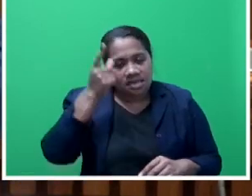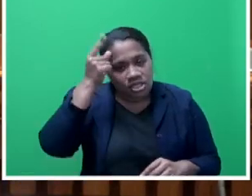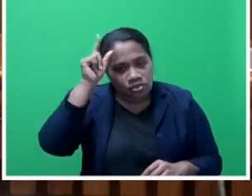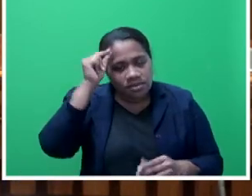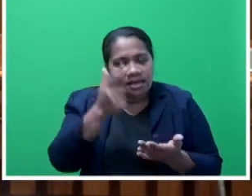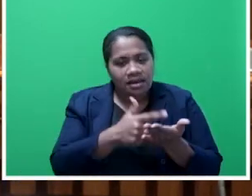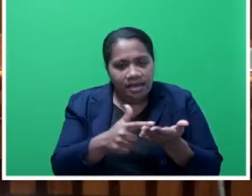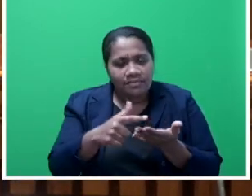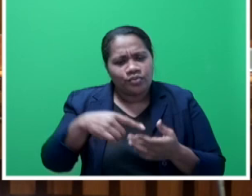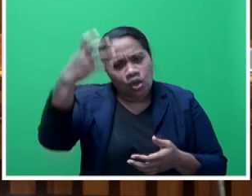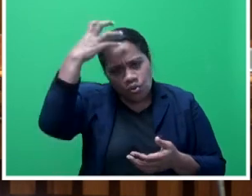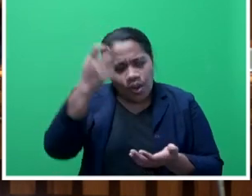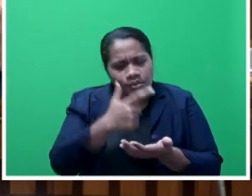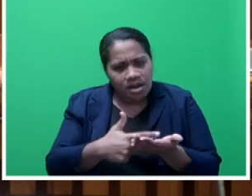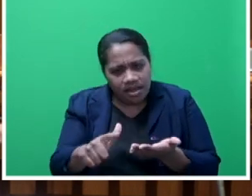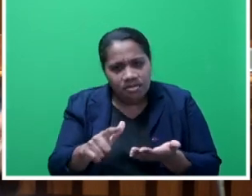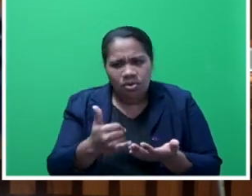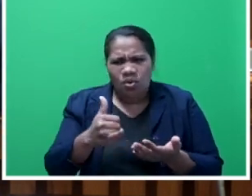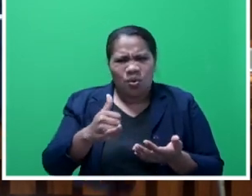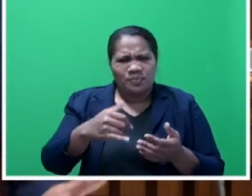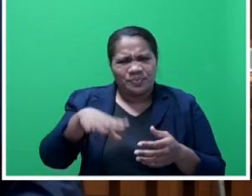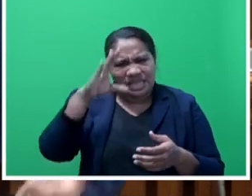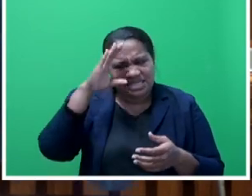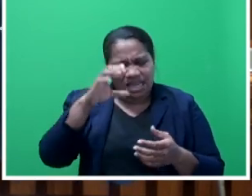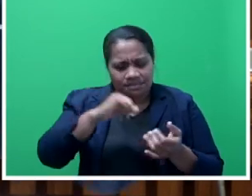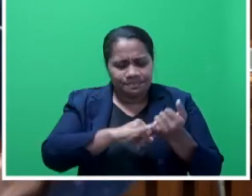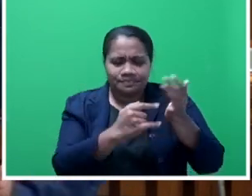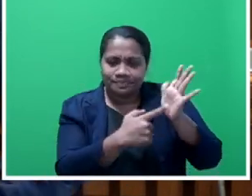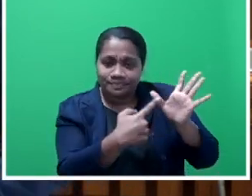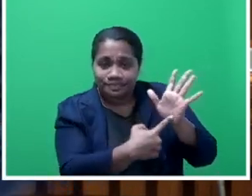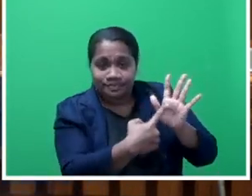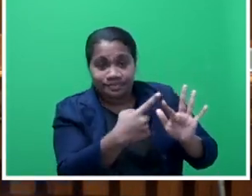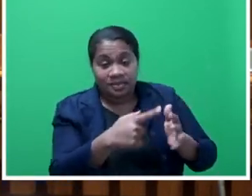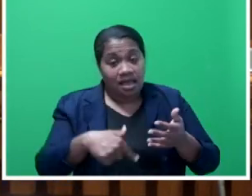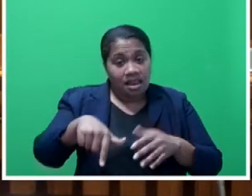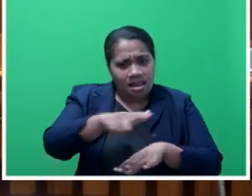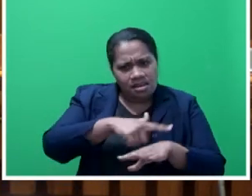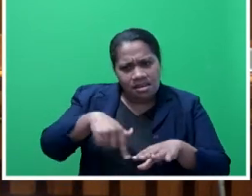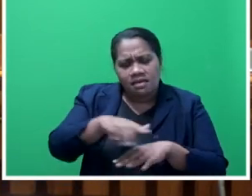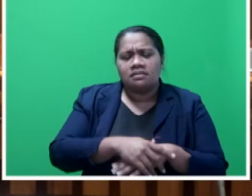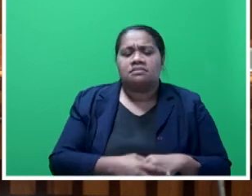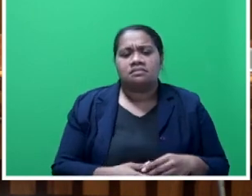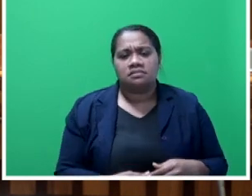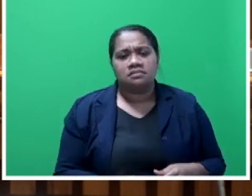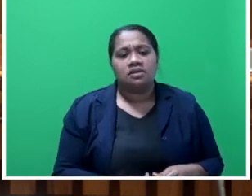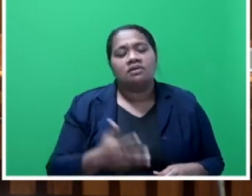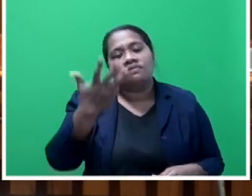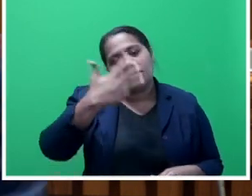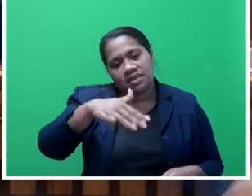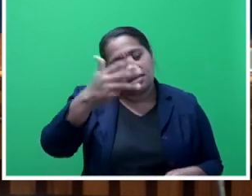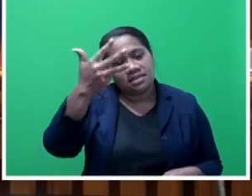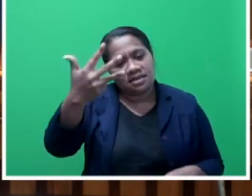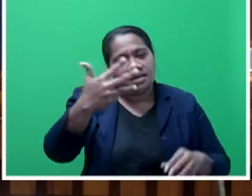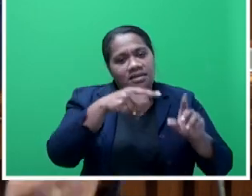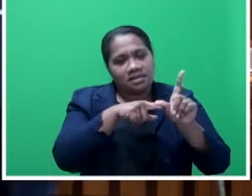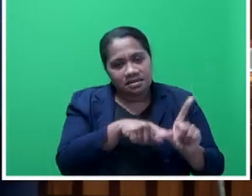state land, as we call it now, for tourism, residential, industrial, commercial, for 99 years.